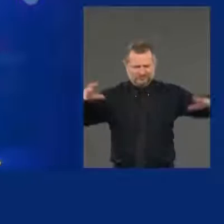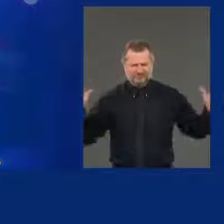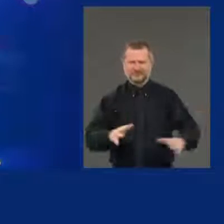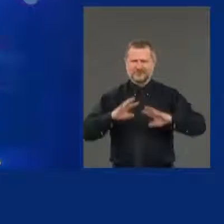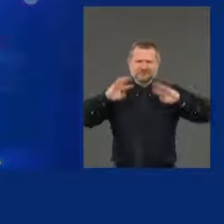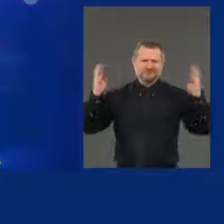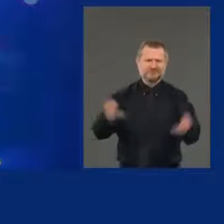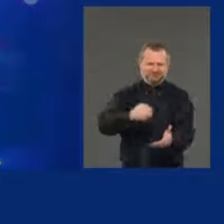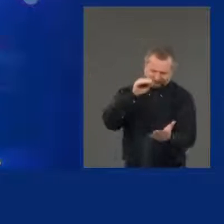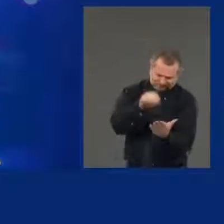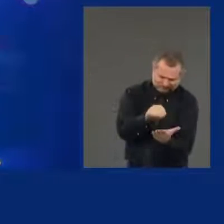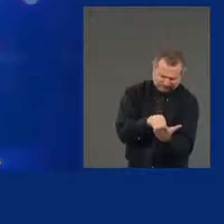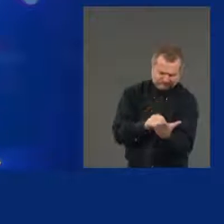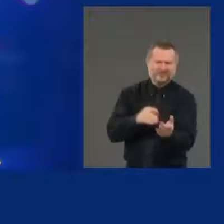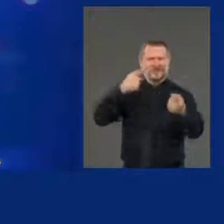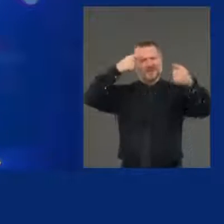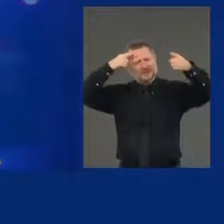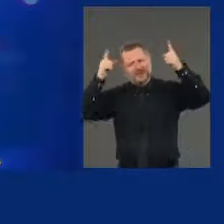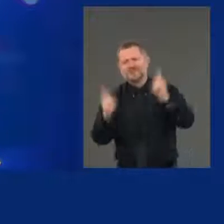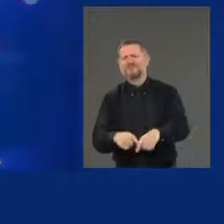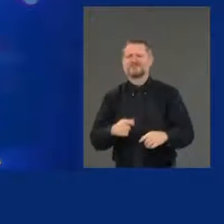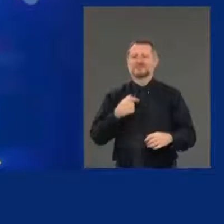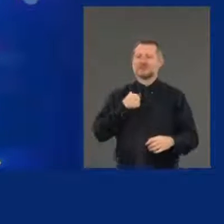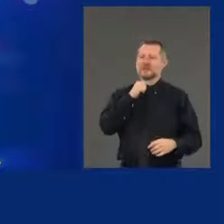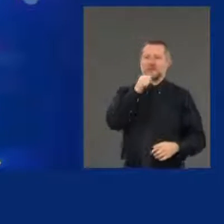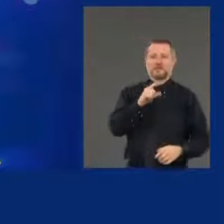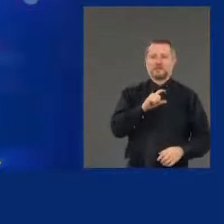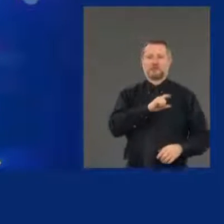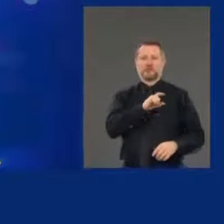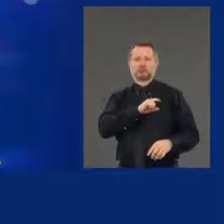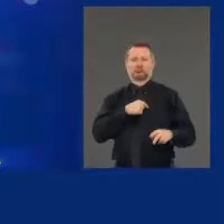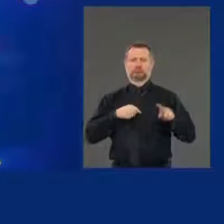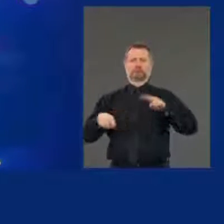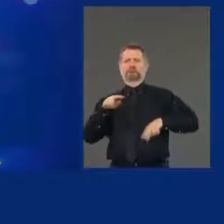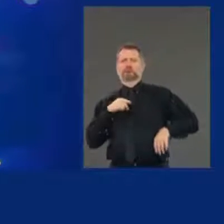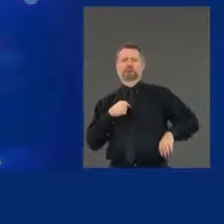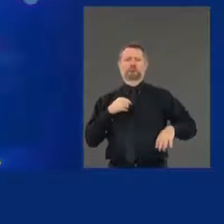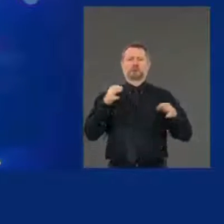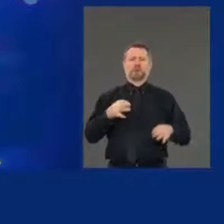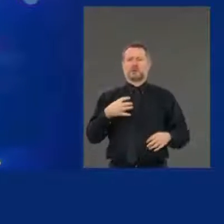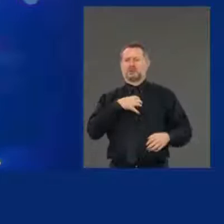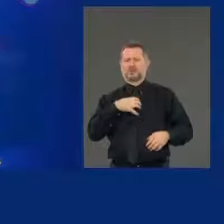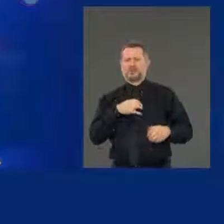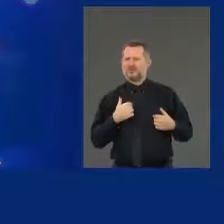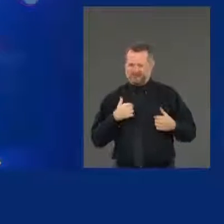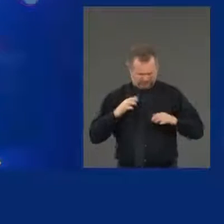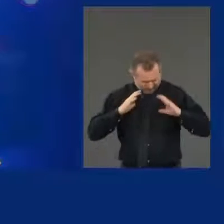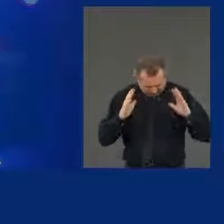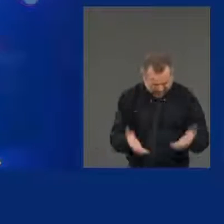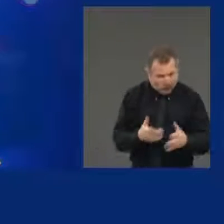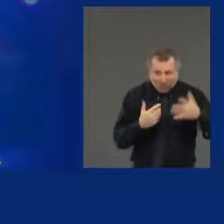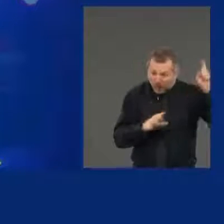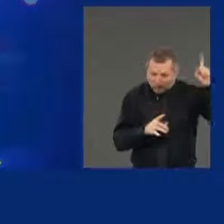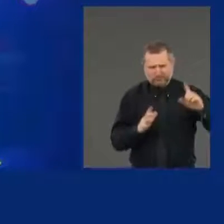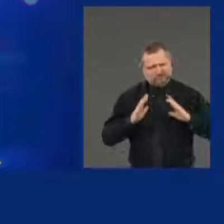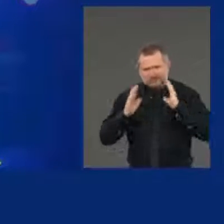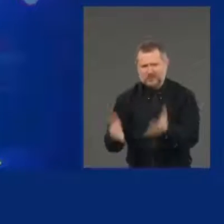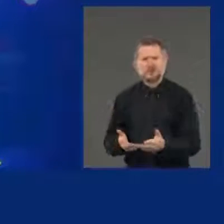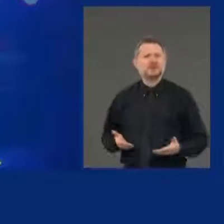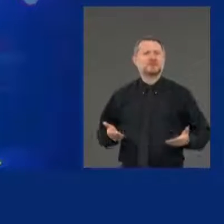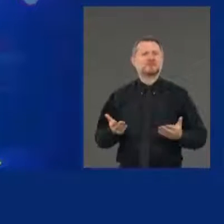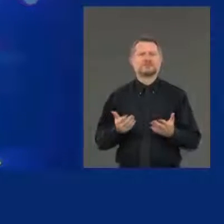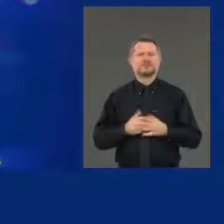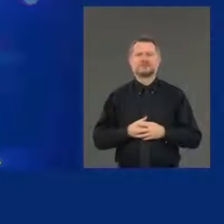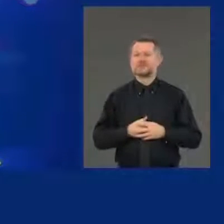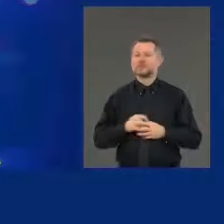We should have civilian review of the police department complaints. Great. Yes. How do you want to make it